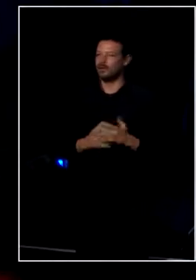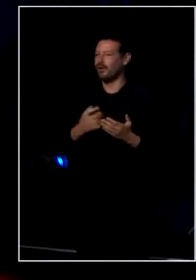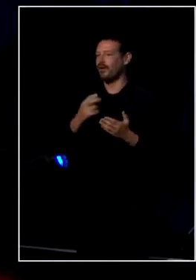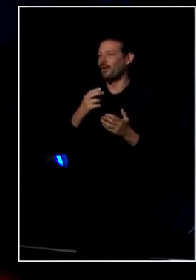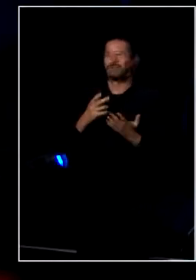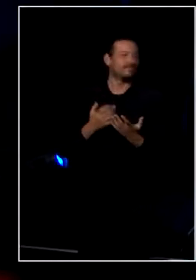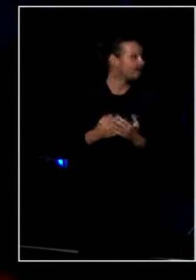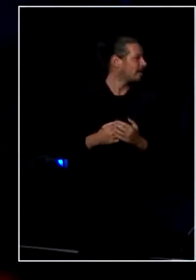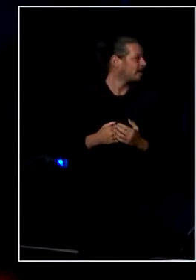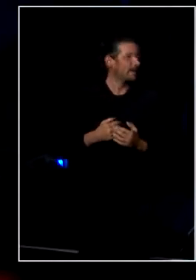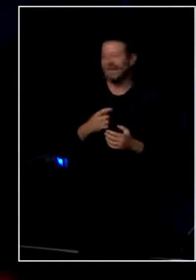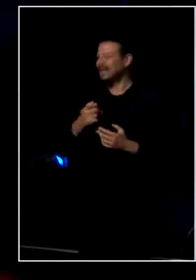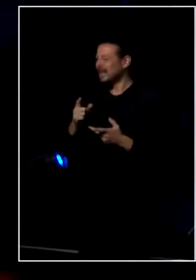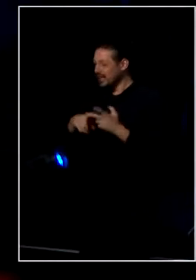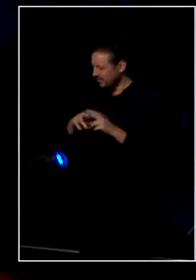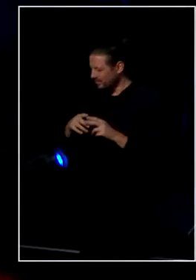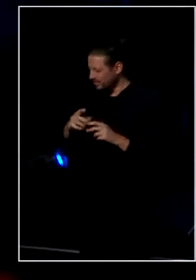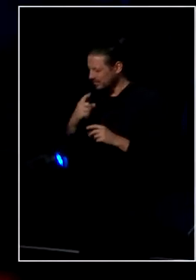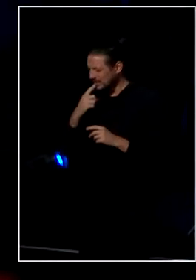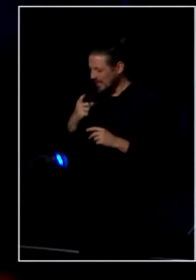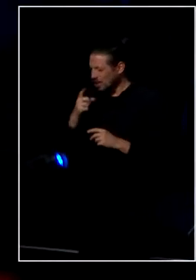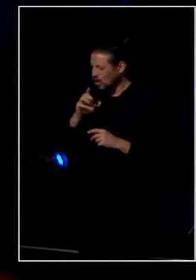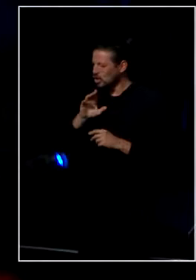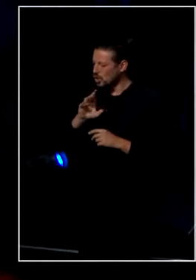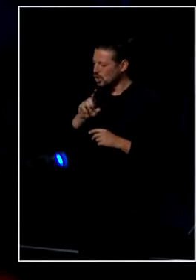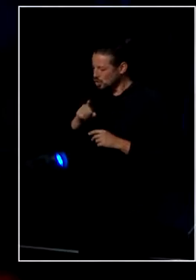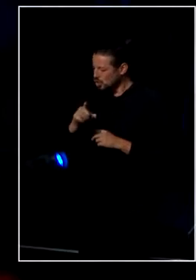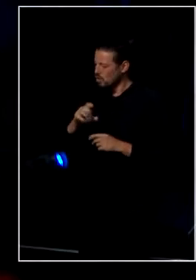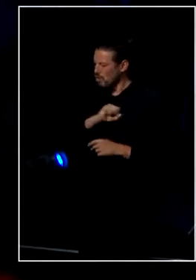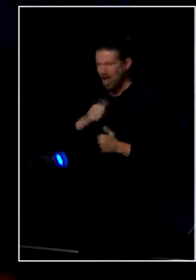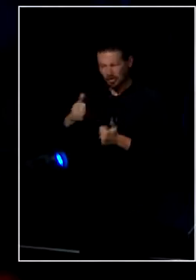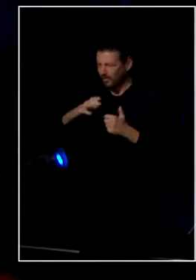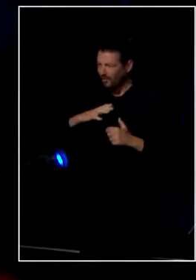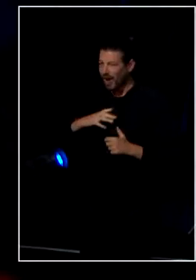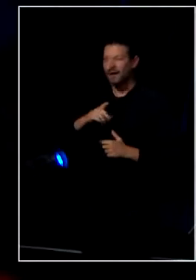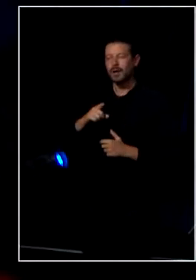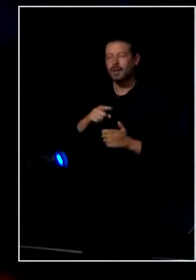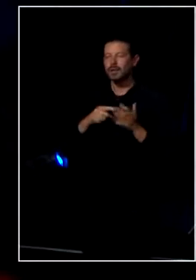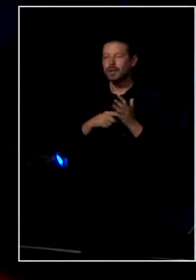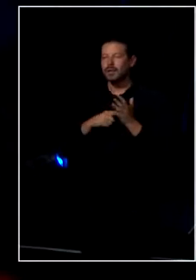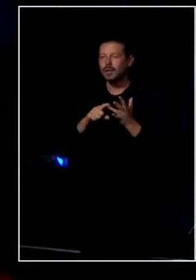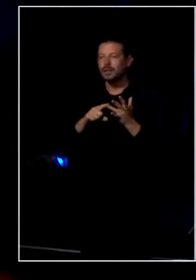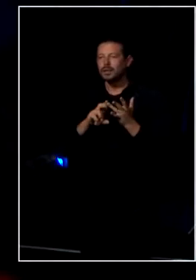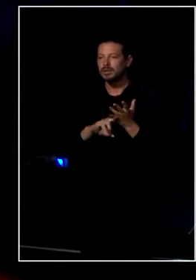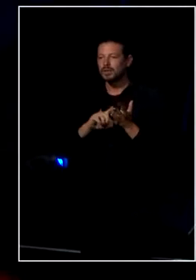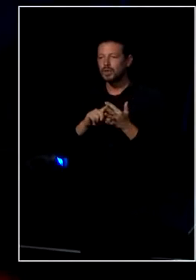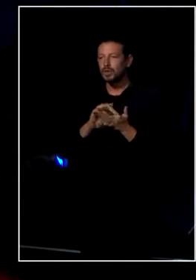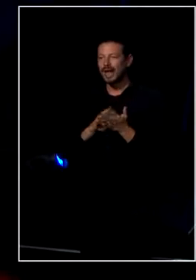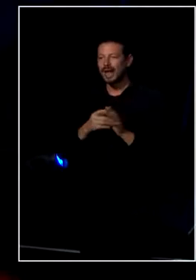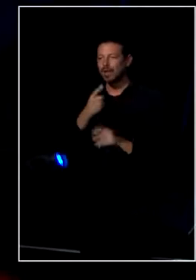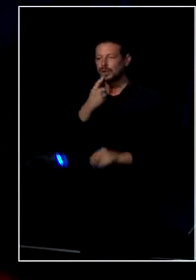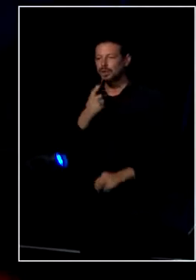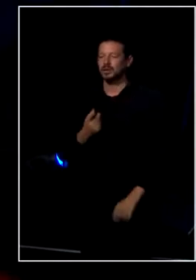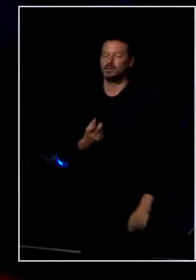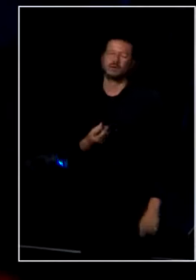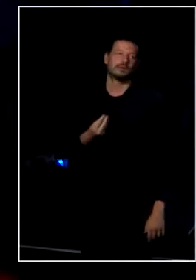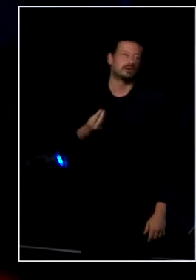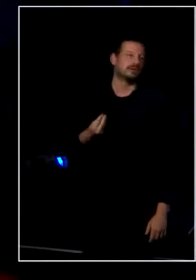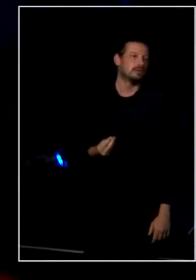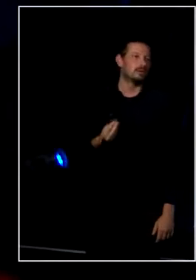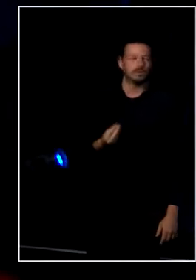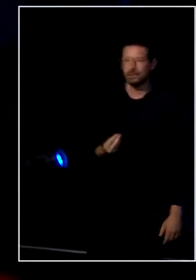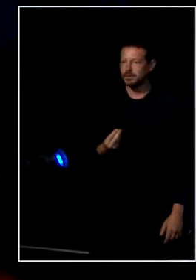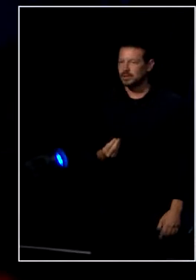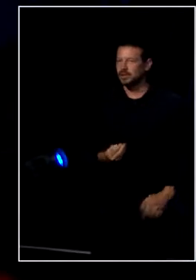Told brave, you're brave is okay. It's the tone. It's the frickin' tone that people use when they